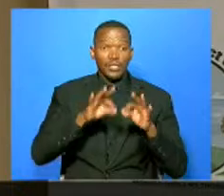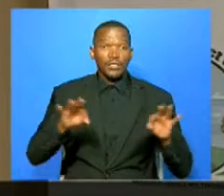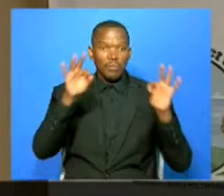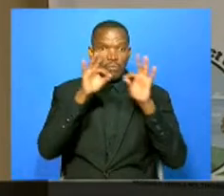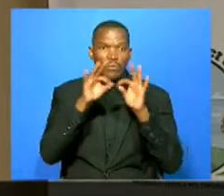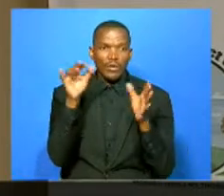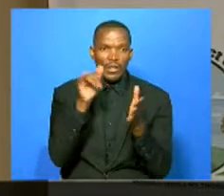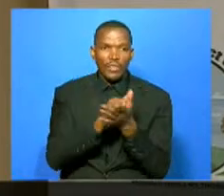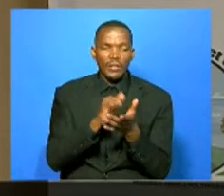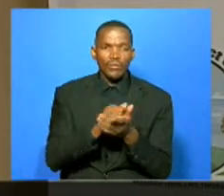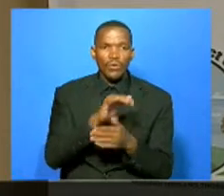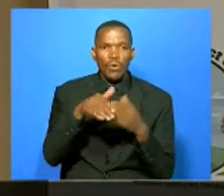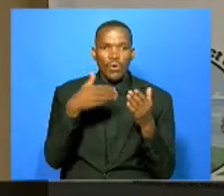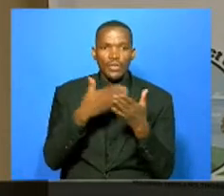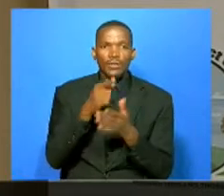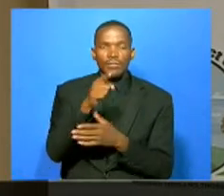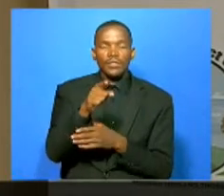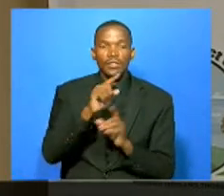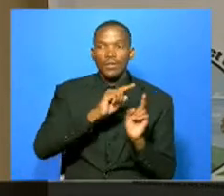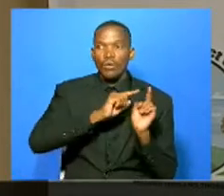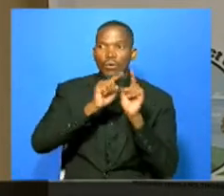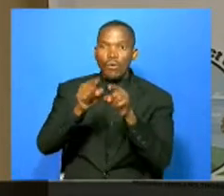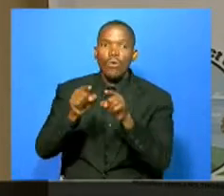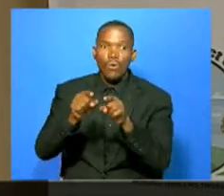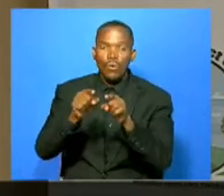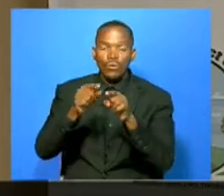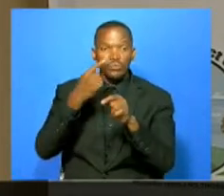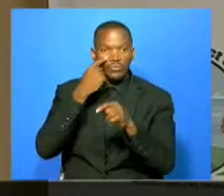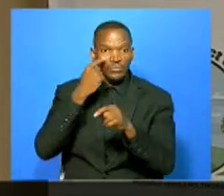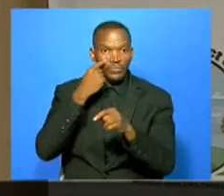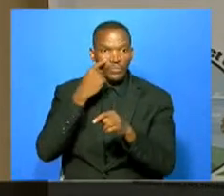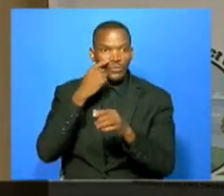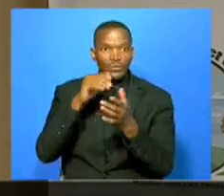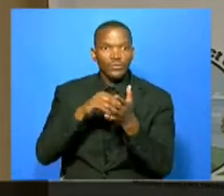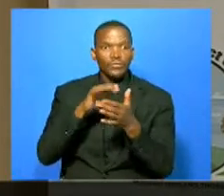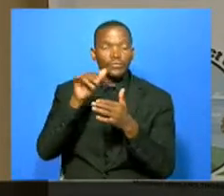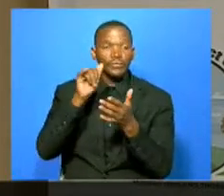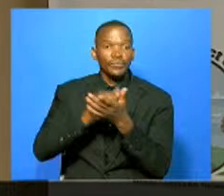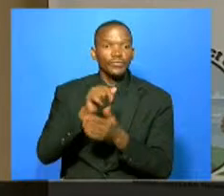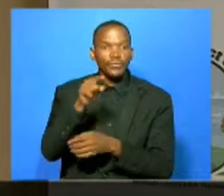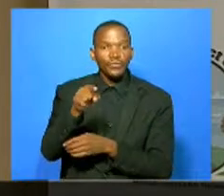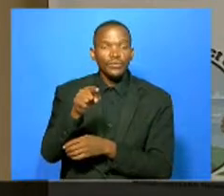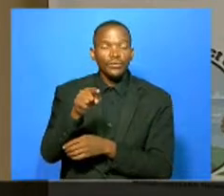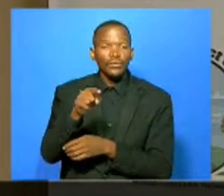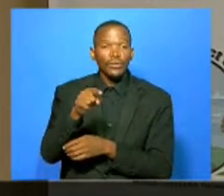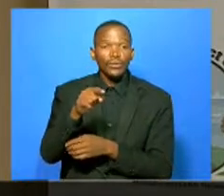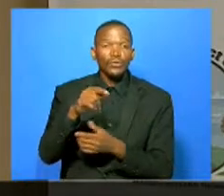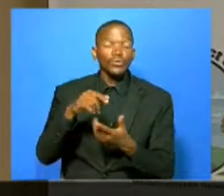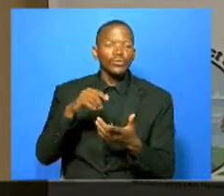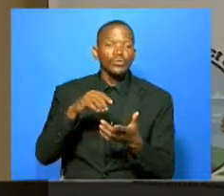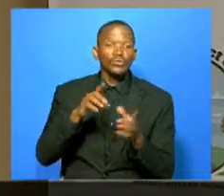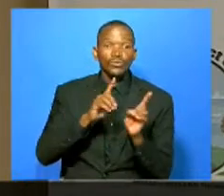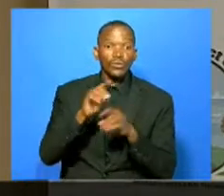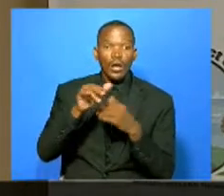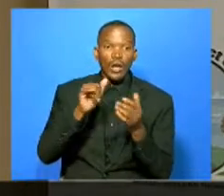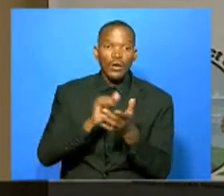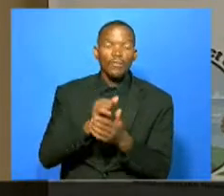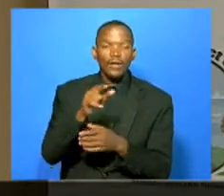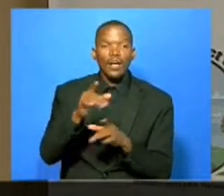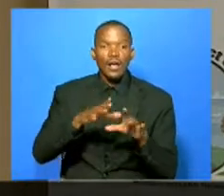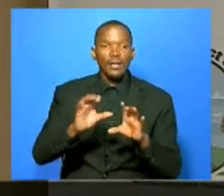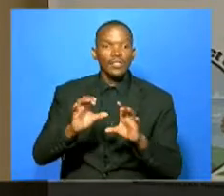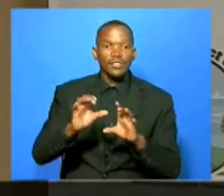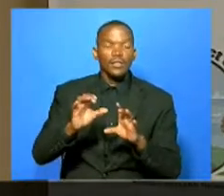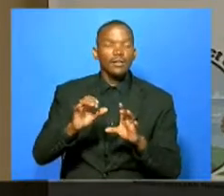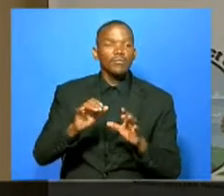gaetsho gore re boe re ye go ikanoka le ga re tlabe ra go 'ira gone go baakanyetsa gore ra go tsamaisa council e jang mo